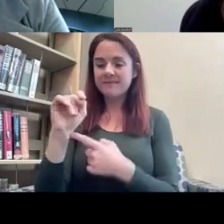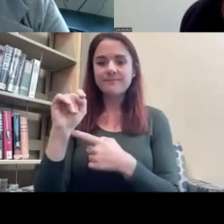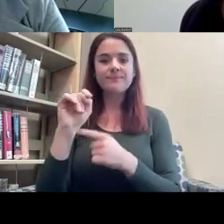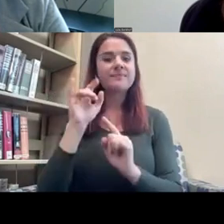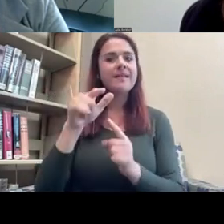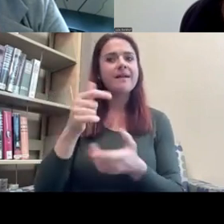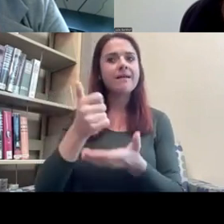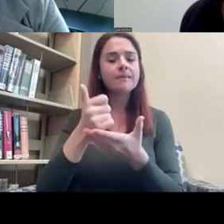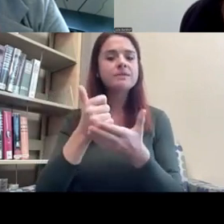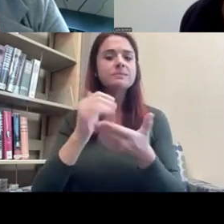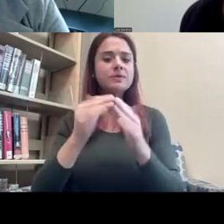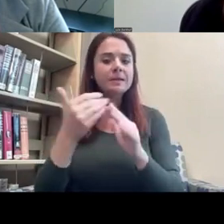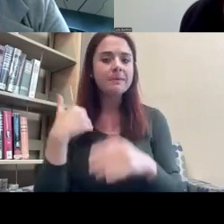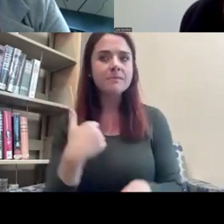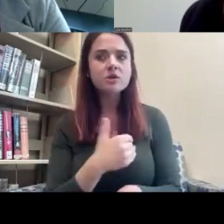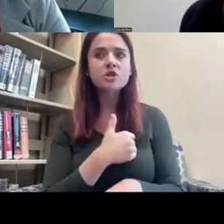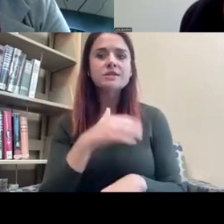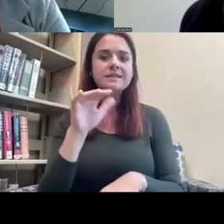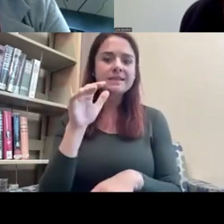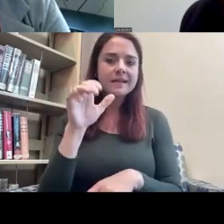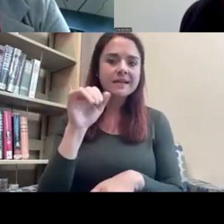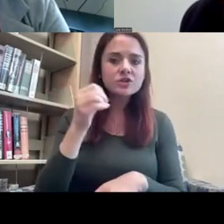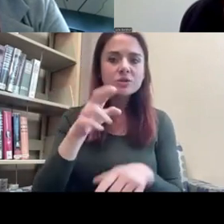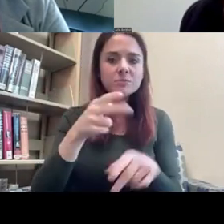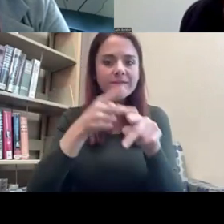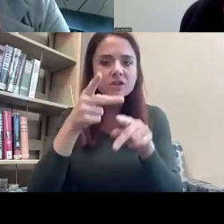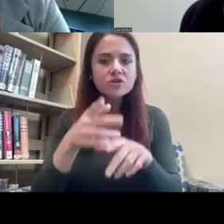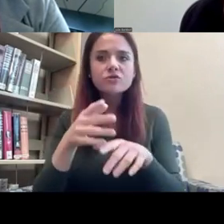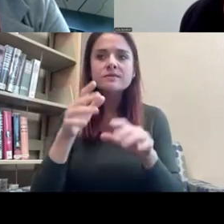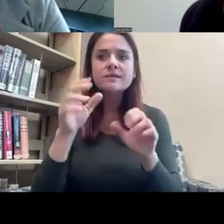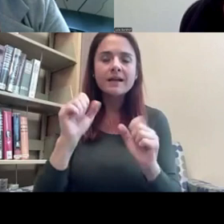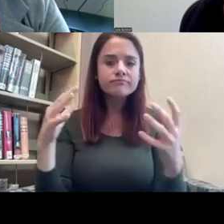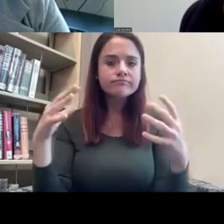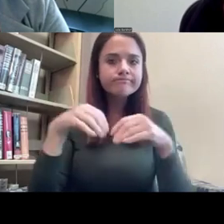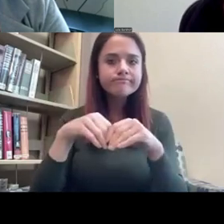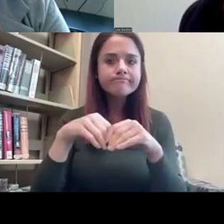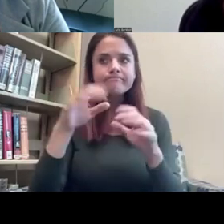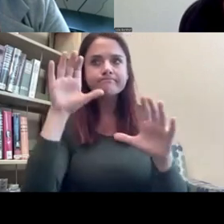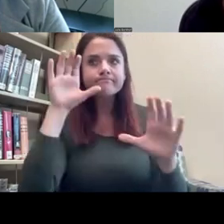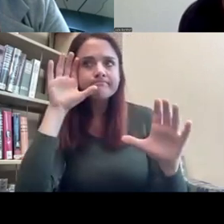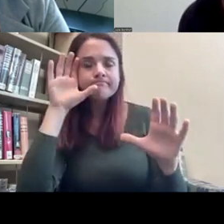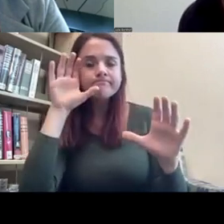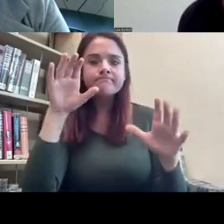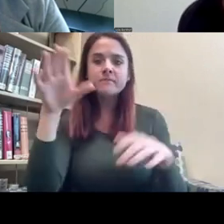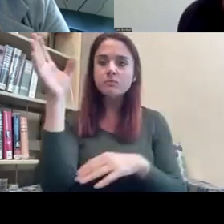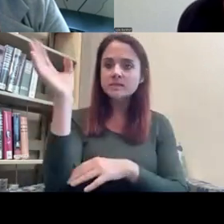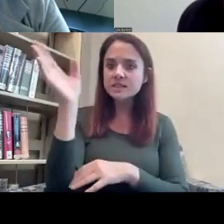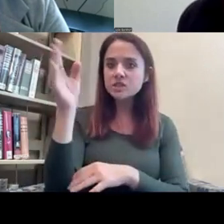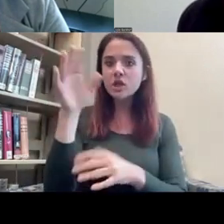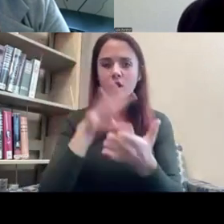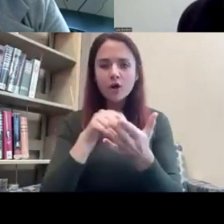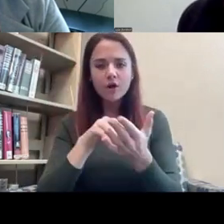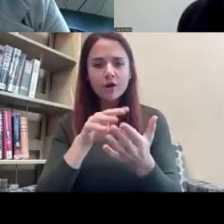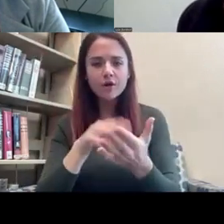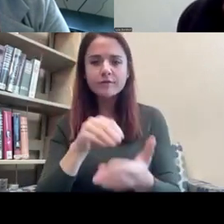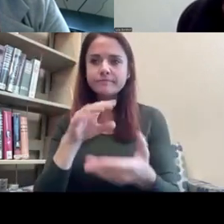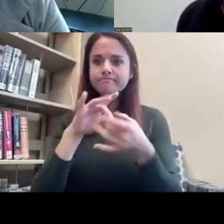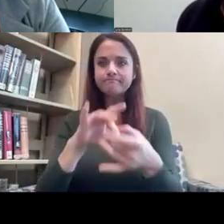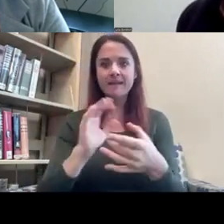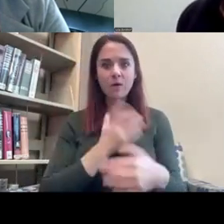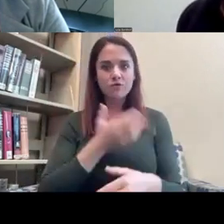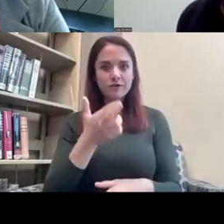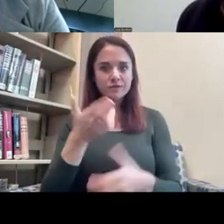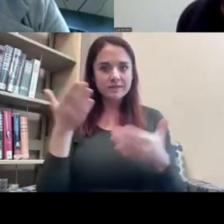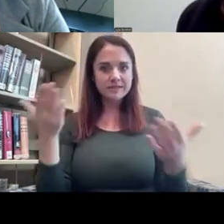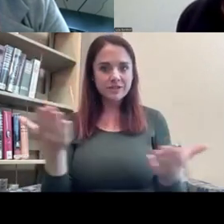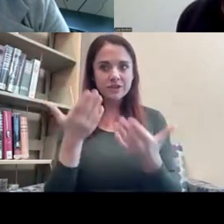community members to come together for an educational presentation and learn about the available resources that we have down here, such as